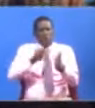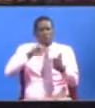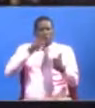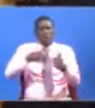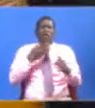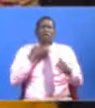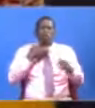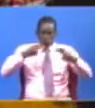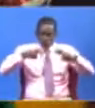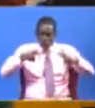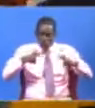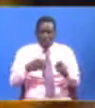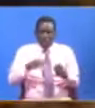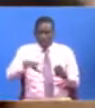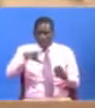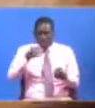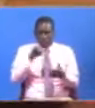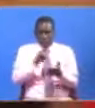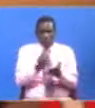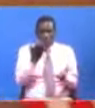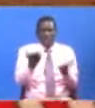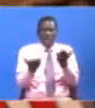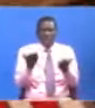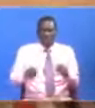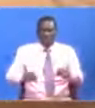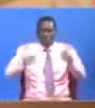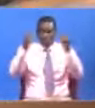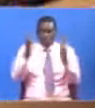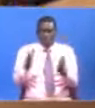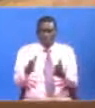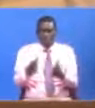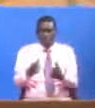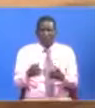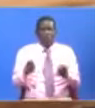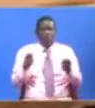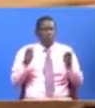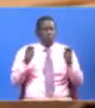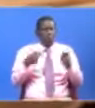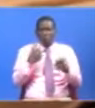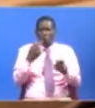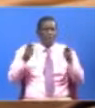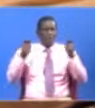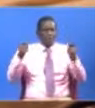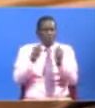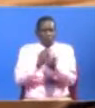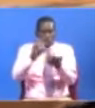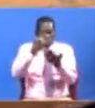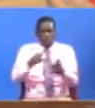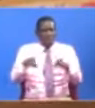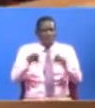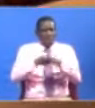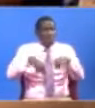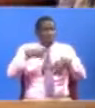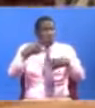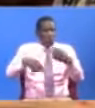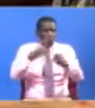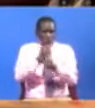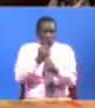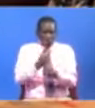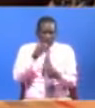looking for. I found out that clinical officers were on strike along with the doctors are still on duty at